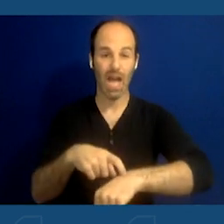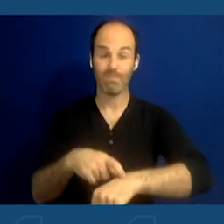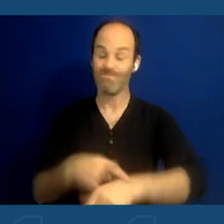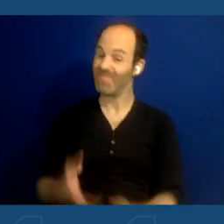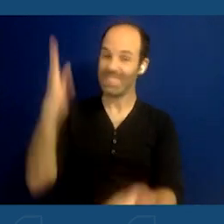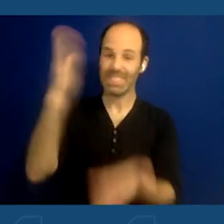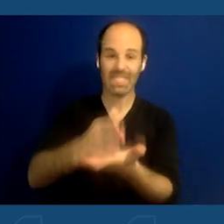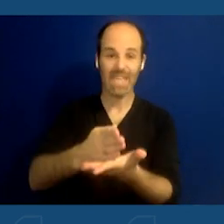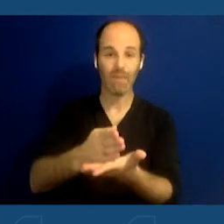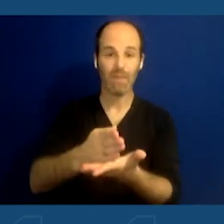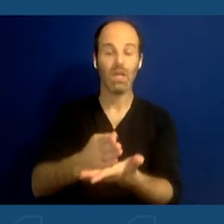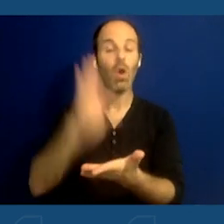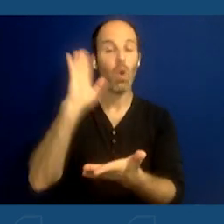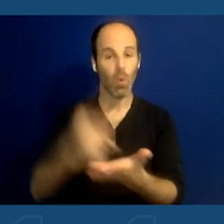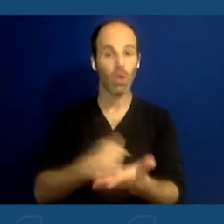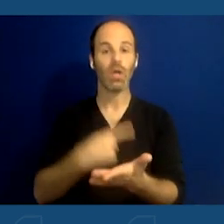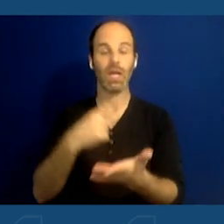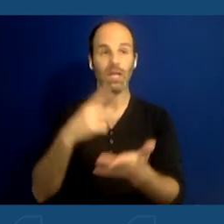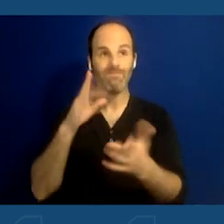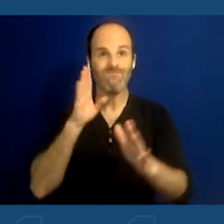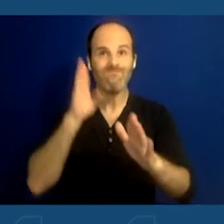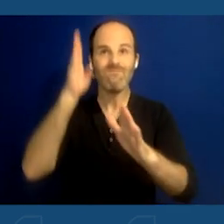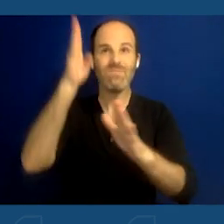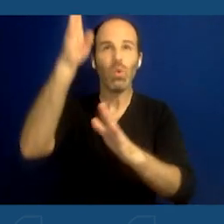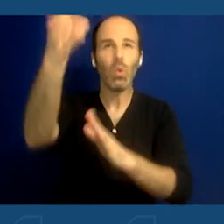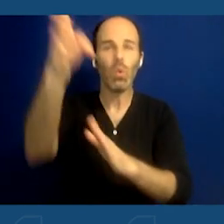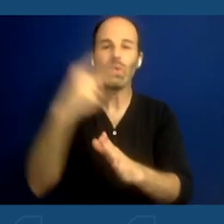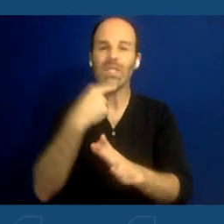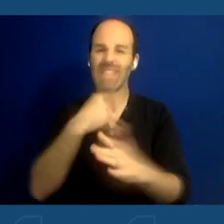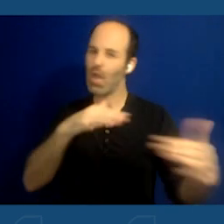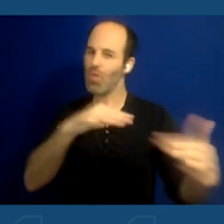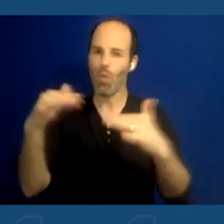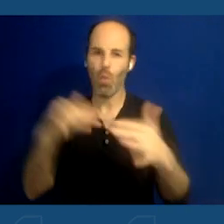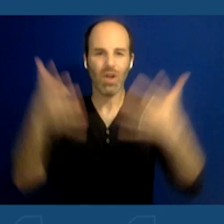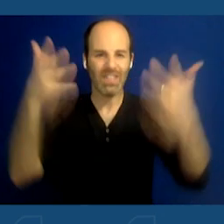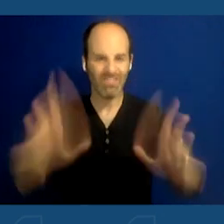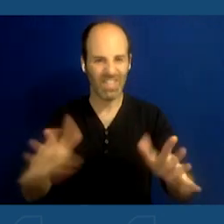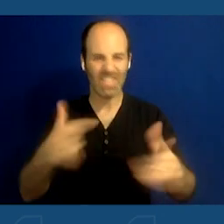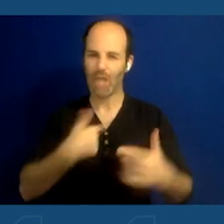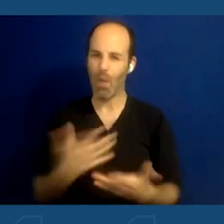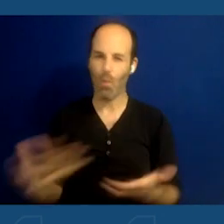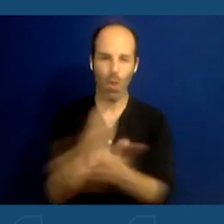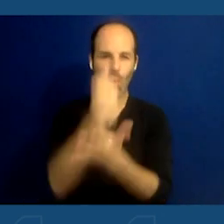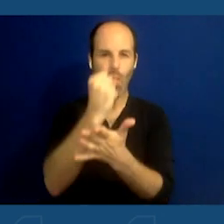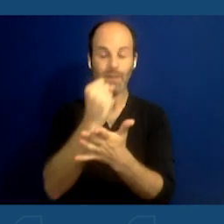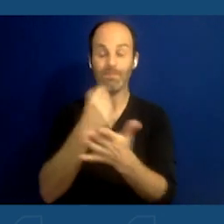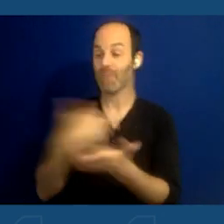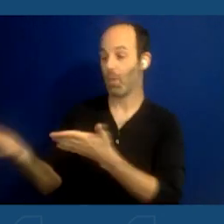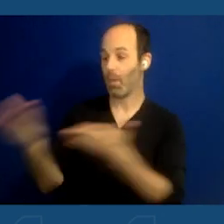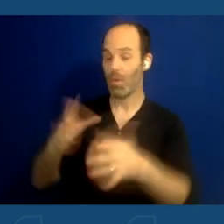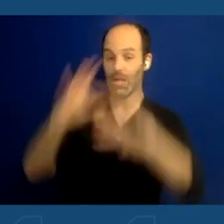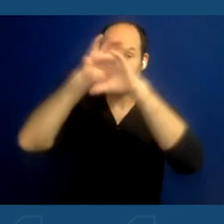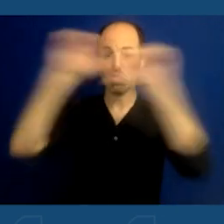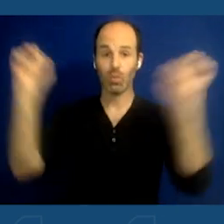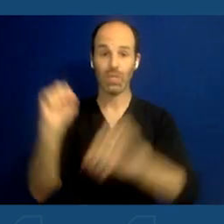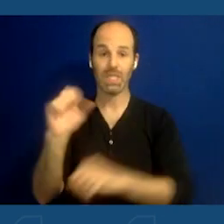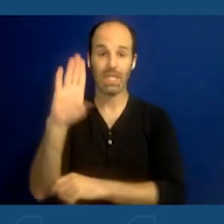this war is over and we won. With that, I'd like to bring up Superintendent Bruin to give more details about the